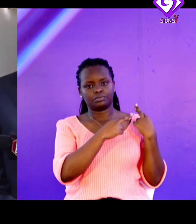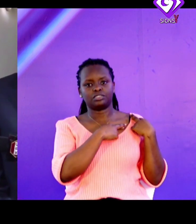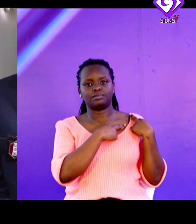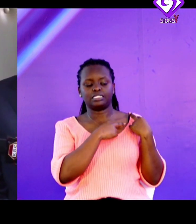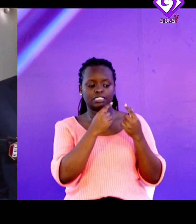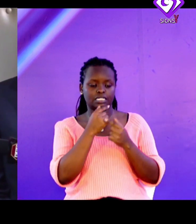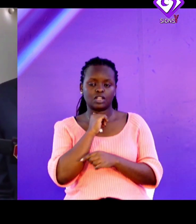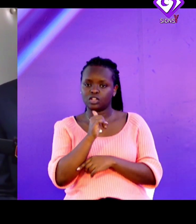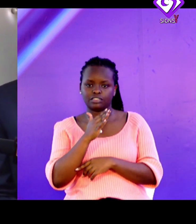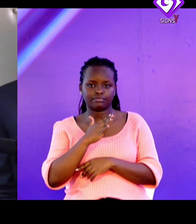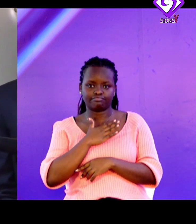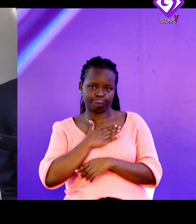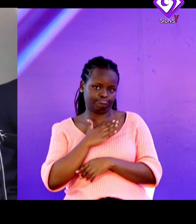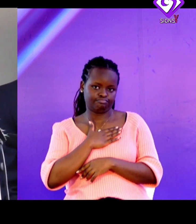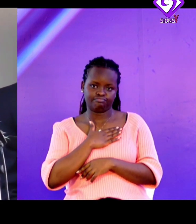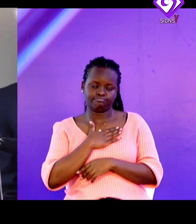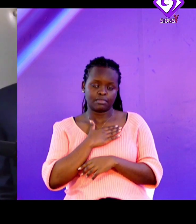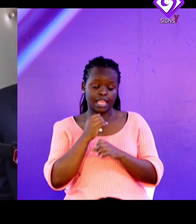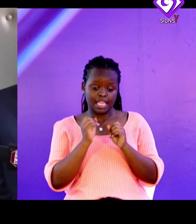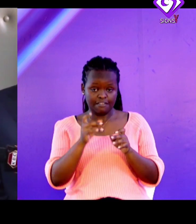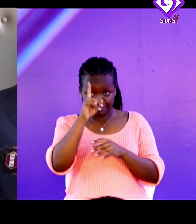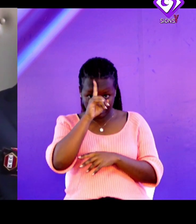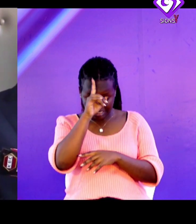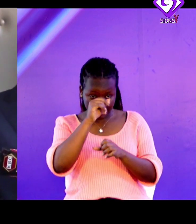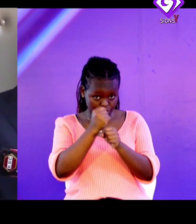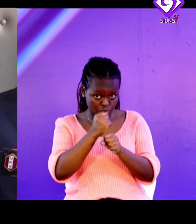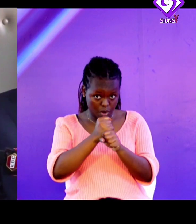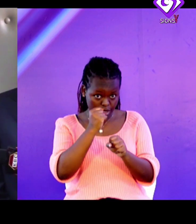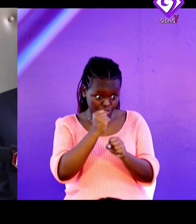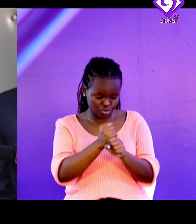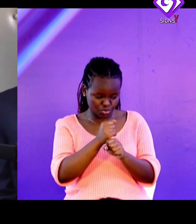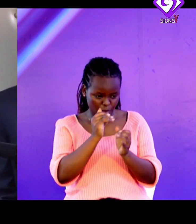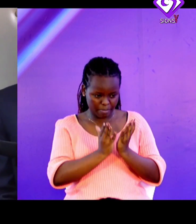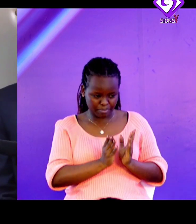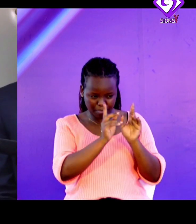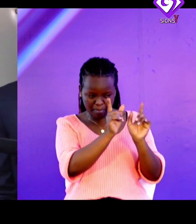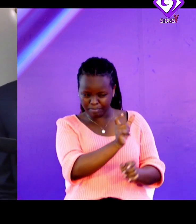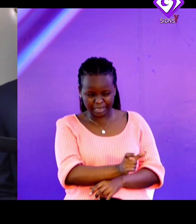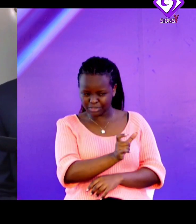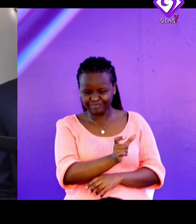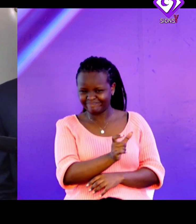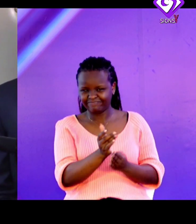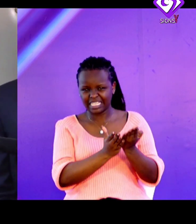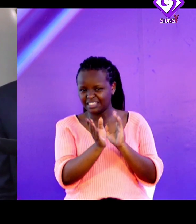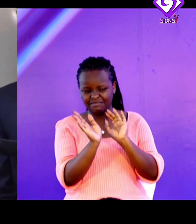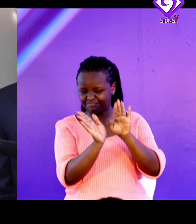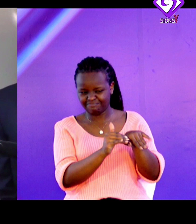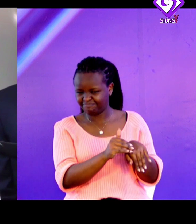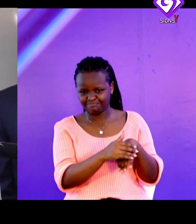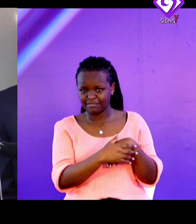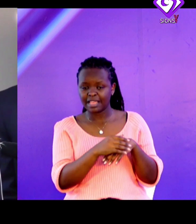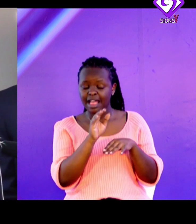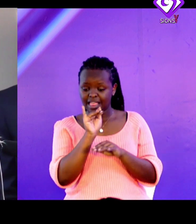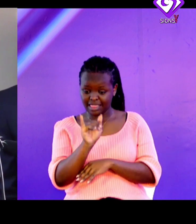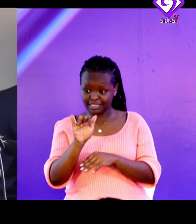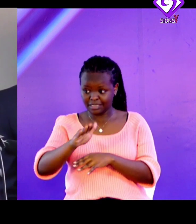If they take our word seriously and they feel that this person should not serve, that is their role, but ours is to